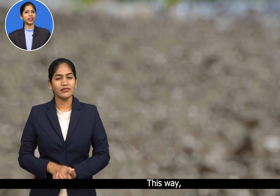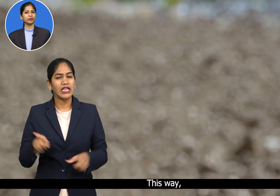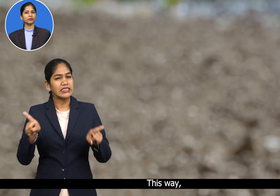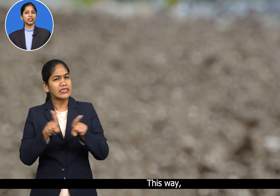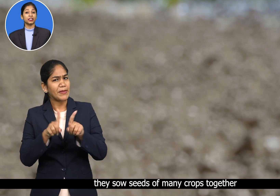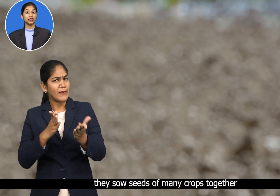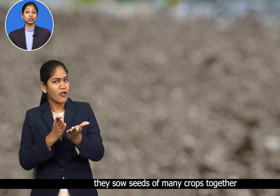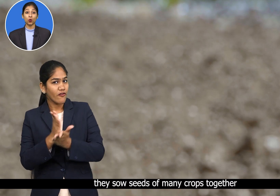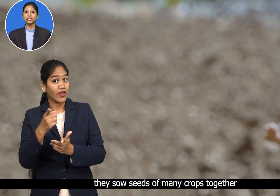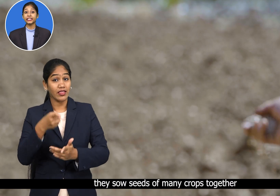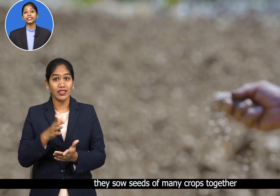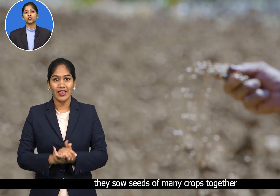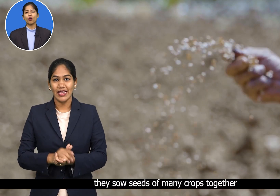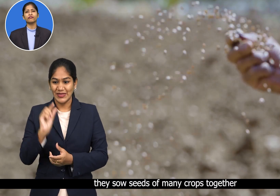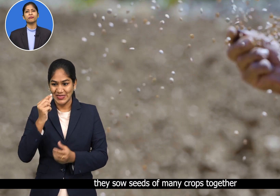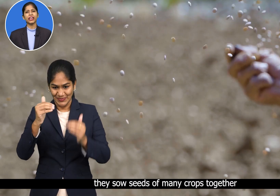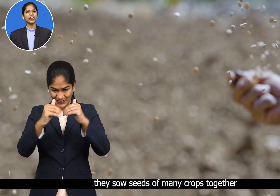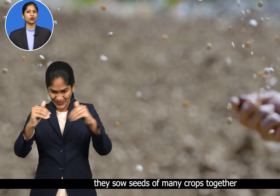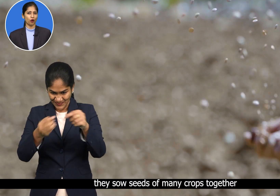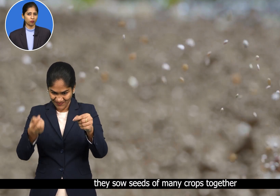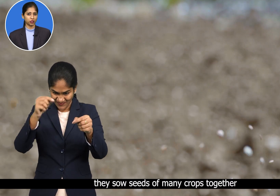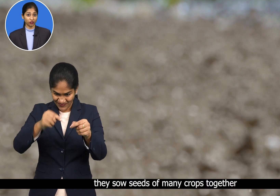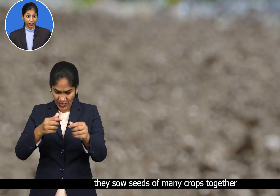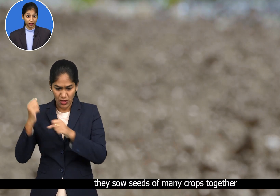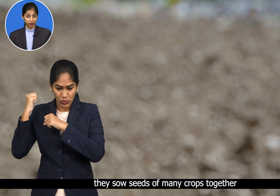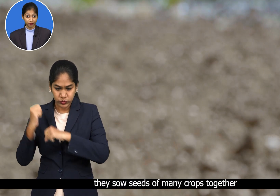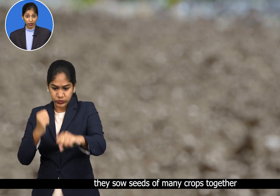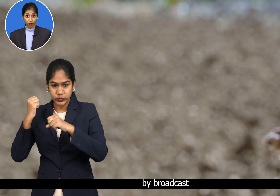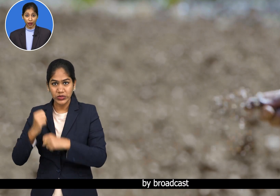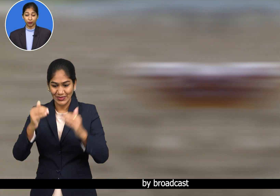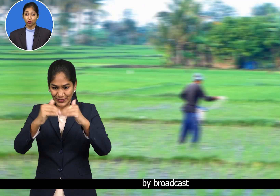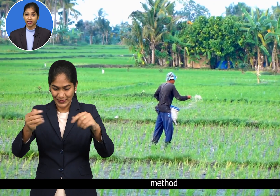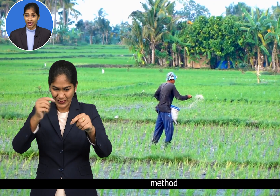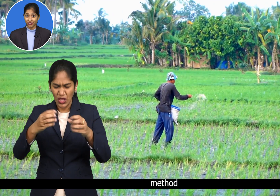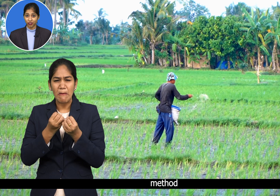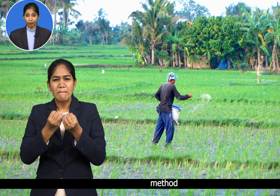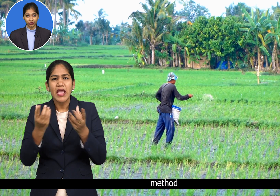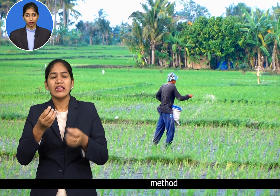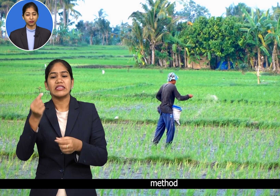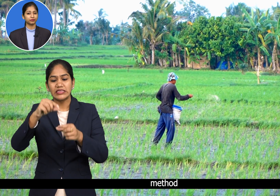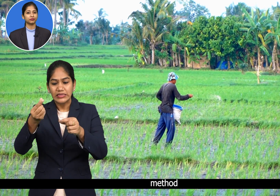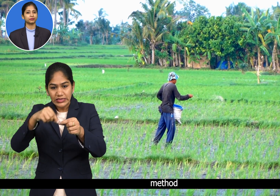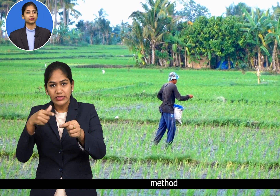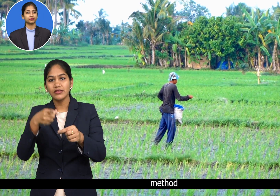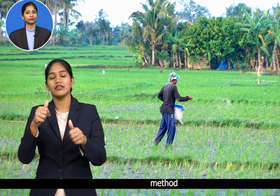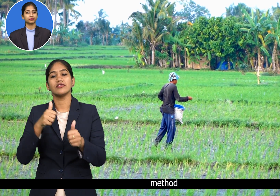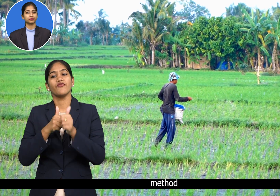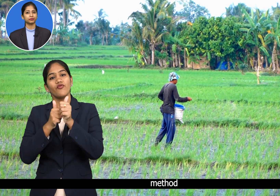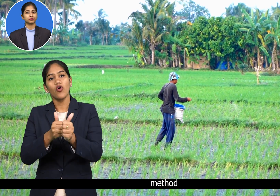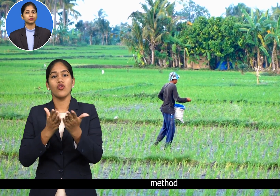This way, they sow seeds of many crops together by broadcast method,